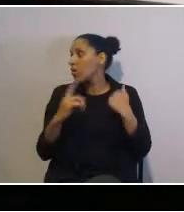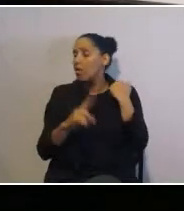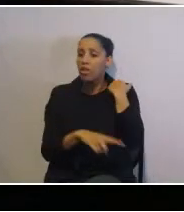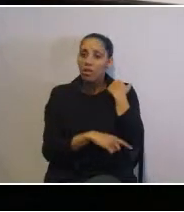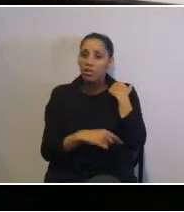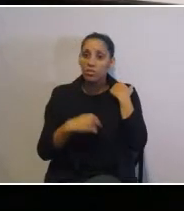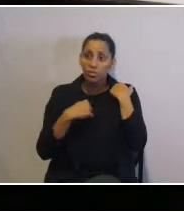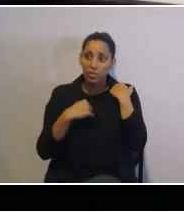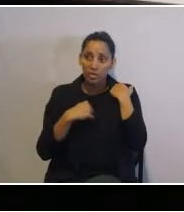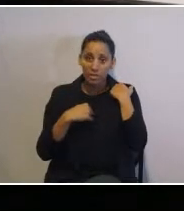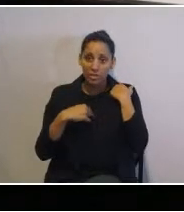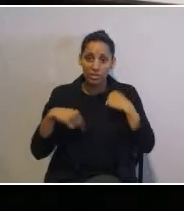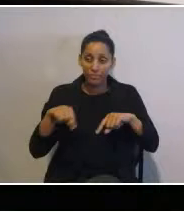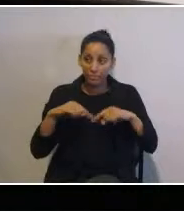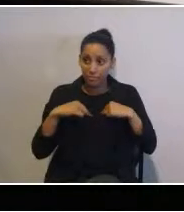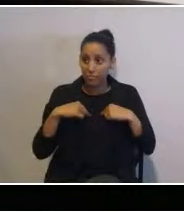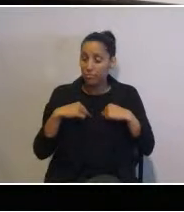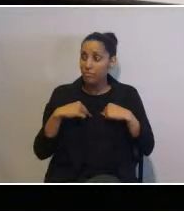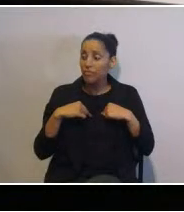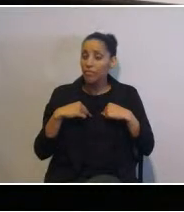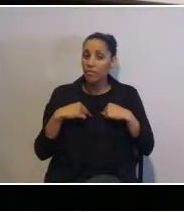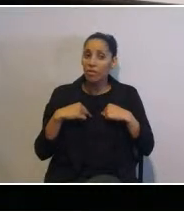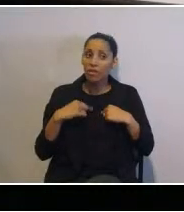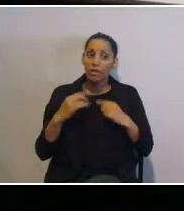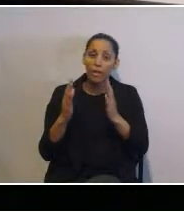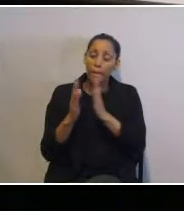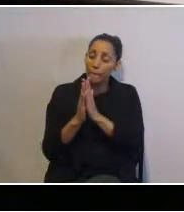that when the NERSA